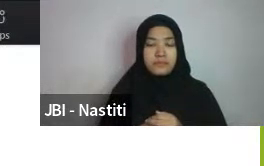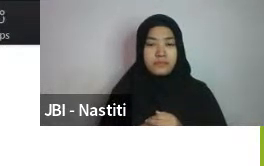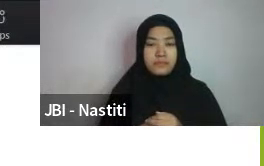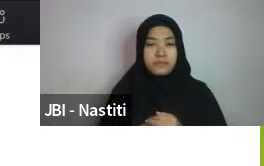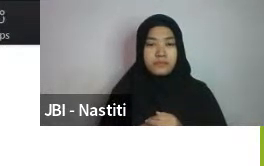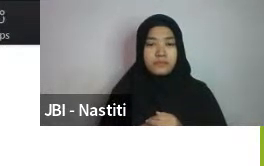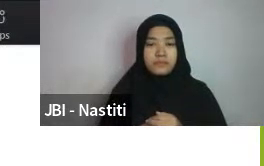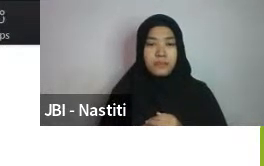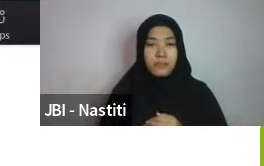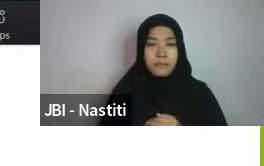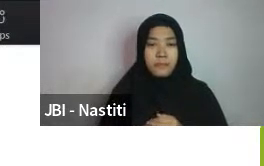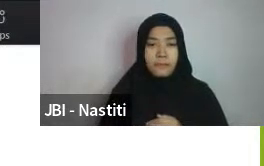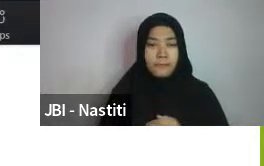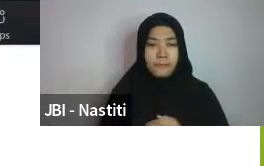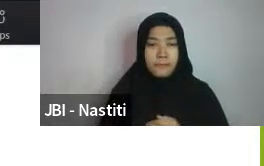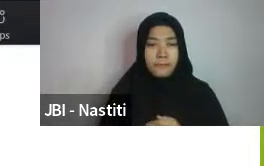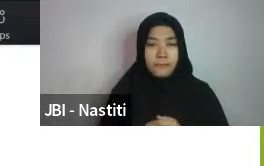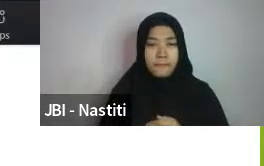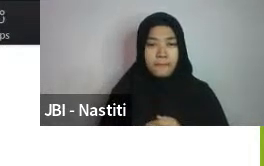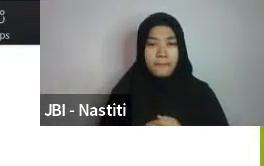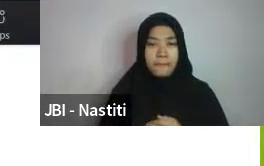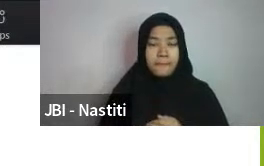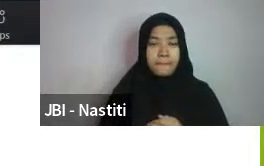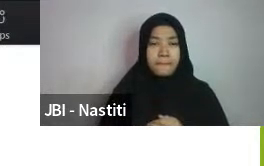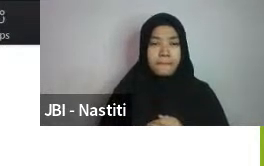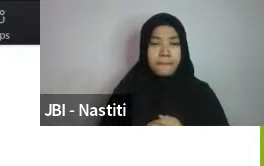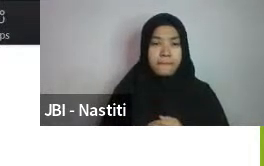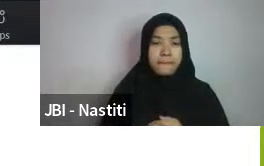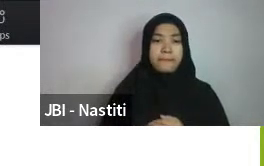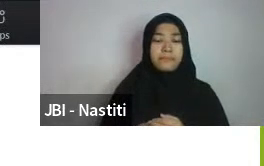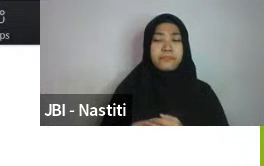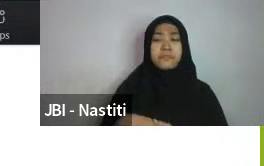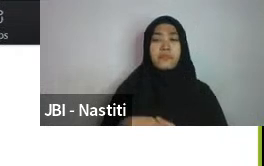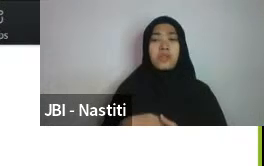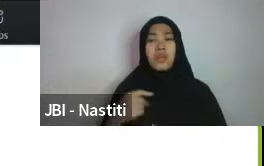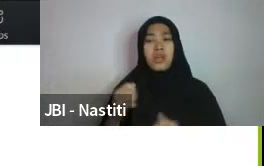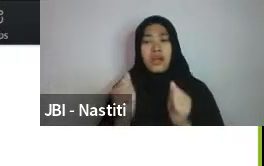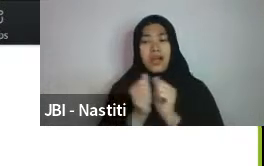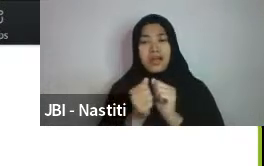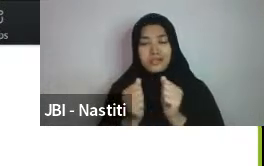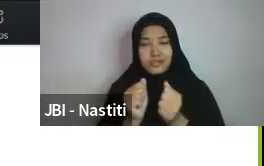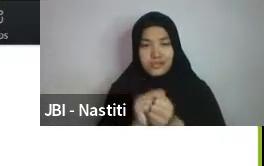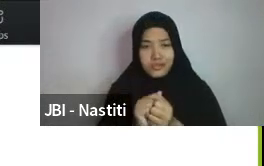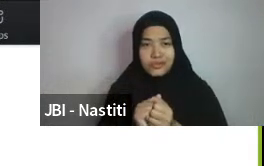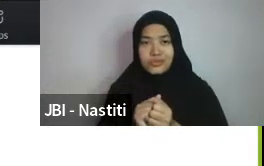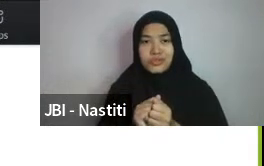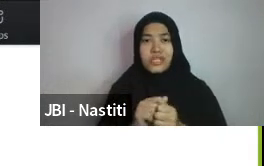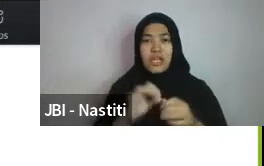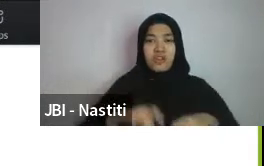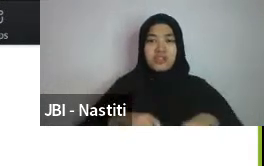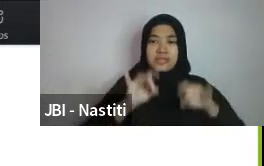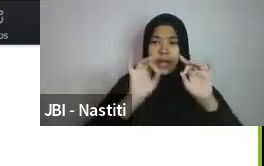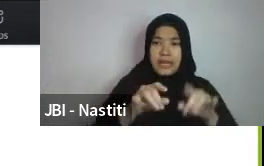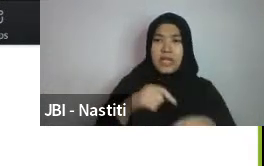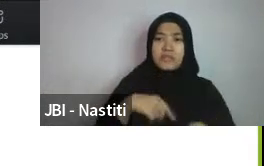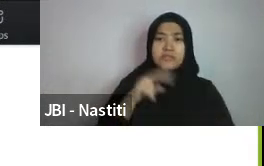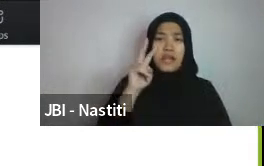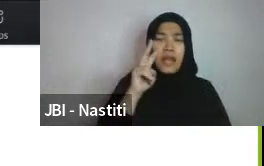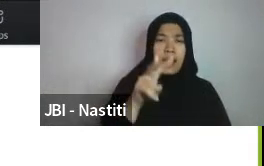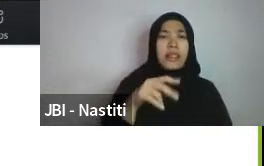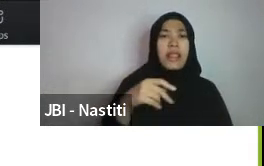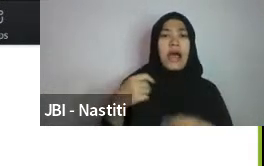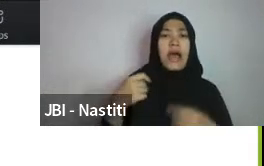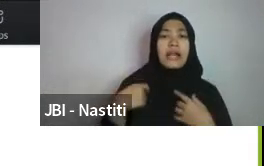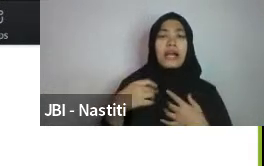or treatment regimes. And we found here in Australia huge curriculum gaps Now, I'm going to talk a little bit about nursing because that's where